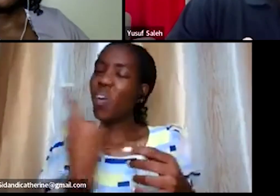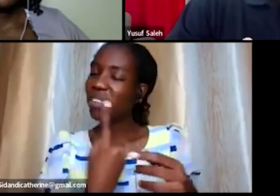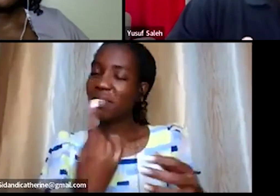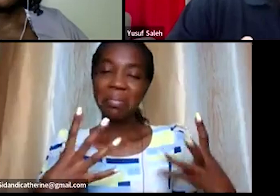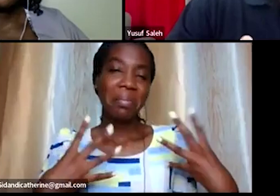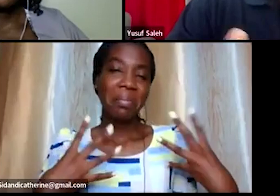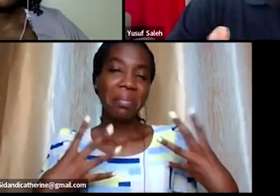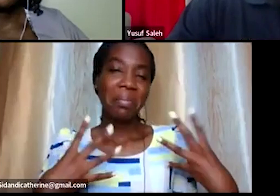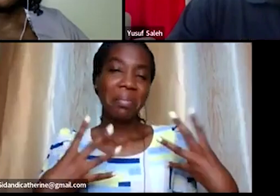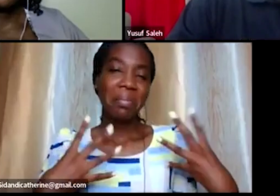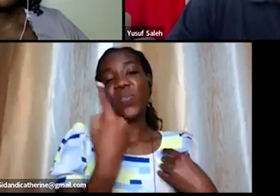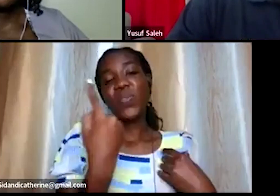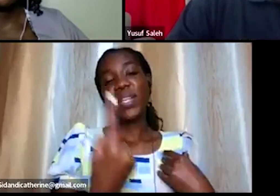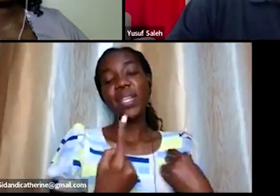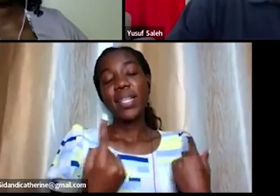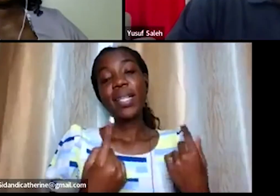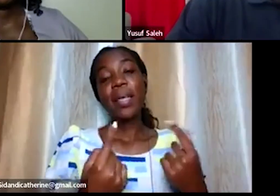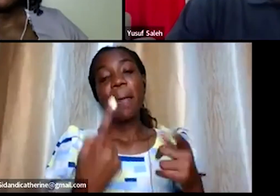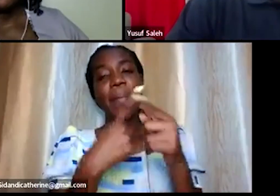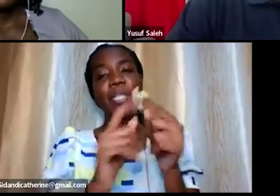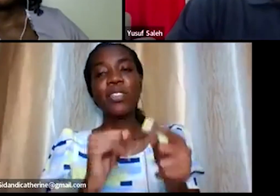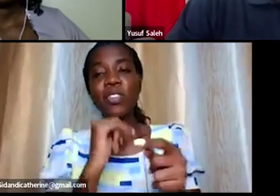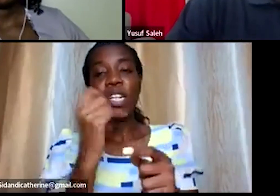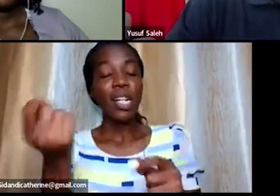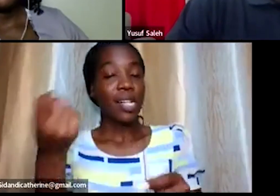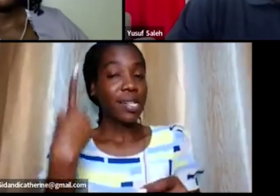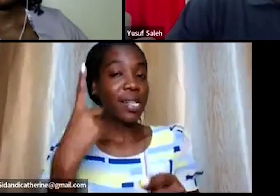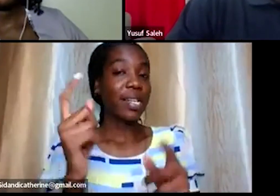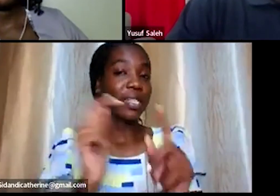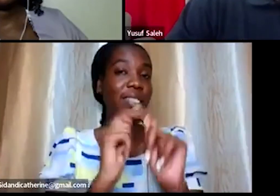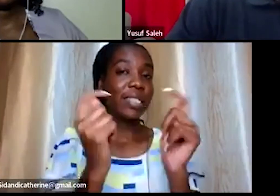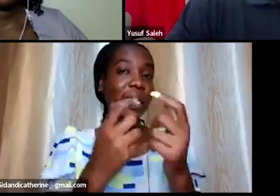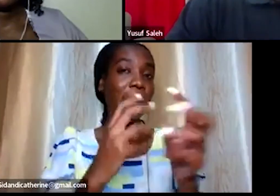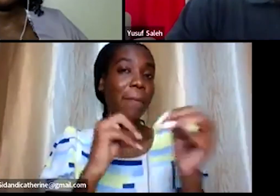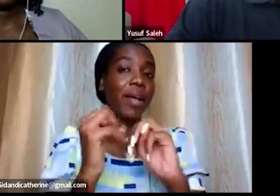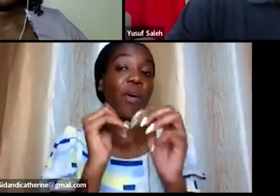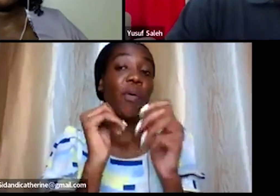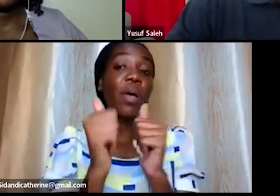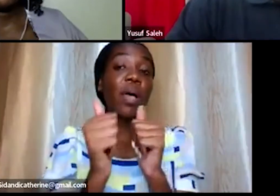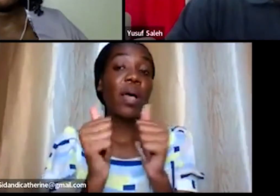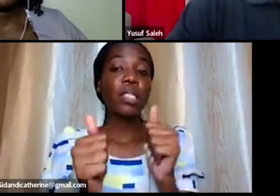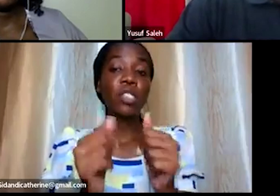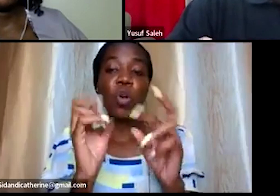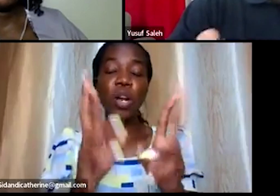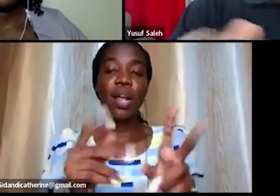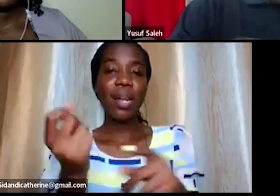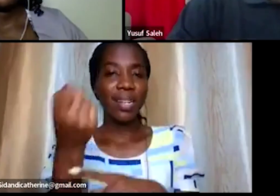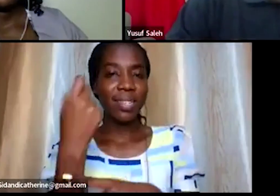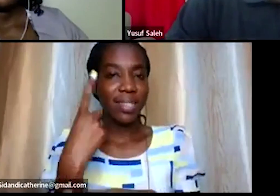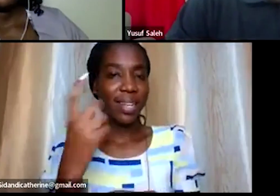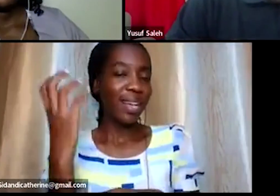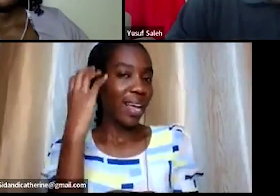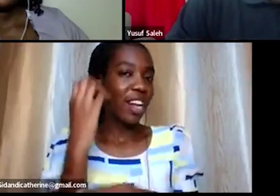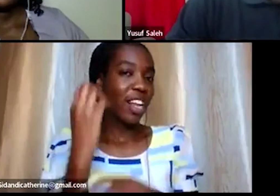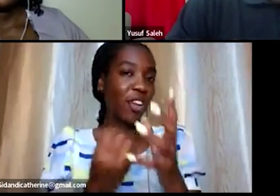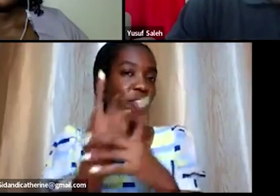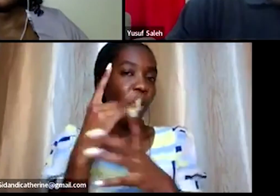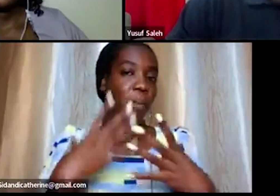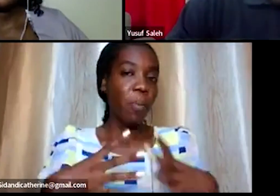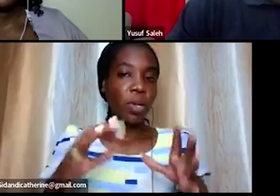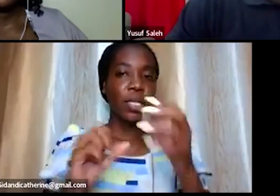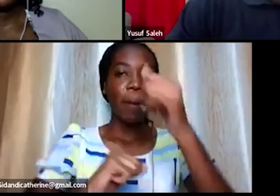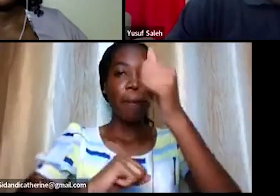instead of understanding the team they're managing, instead of understanding the career growth of the people, instead of supporting the